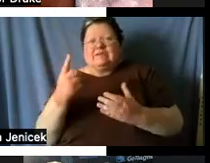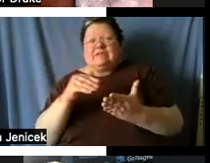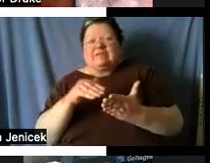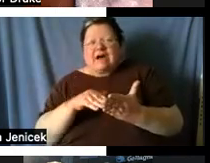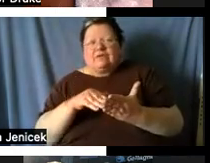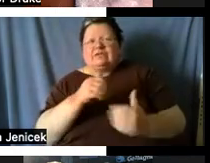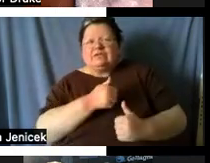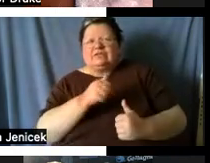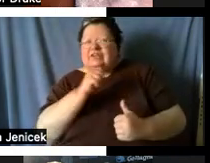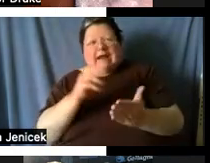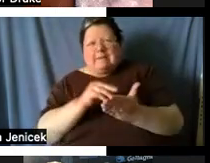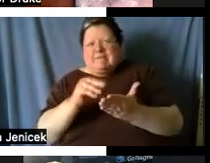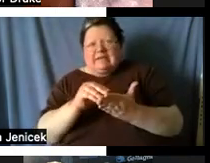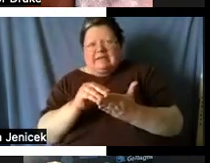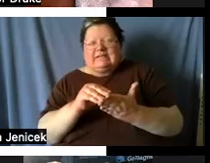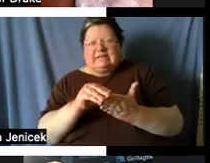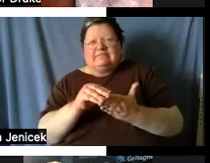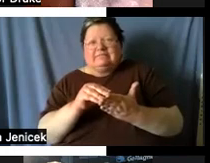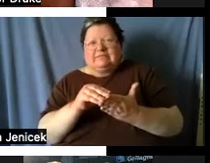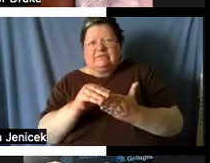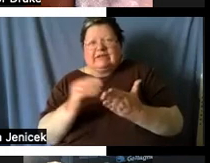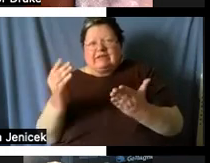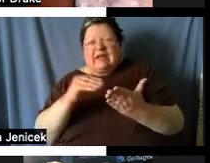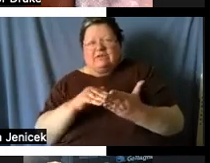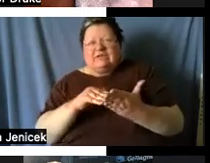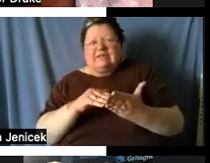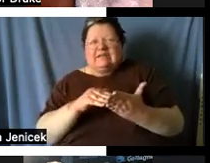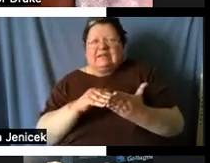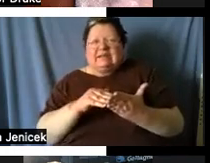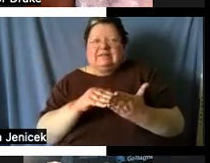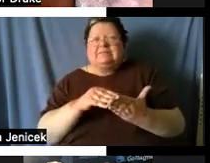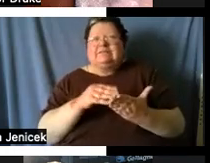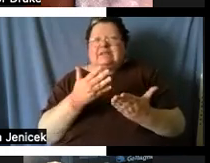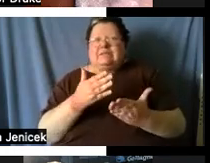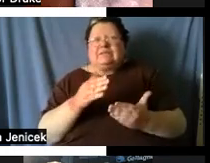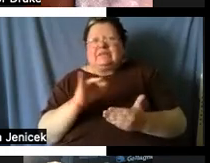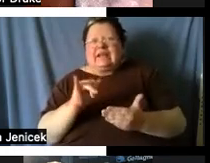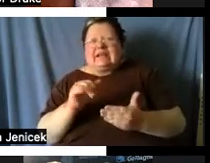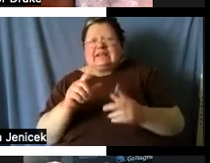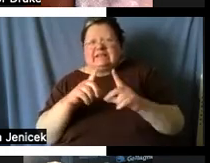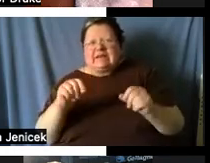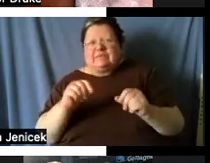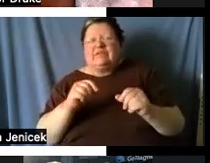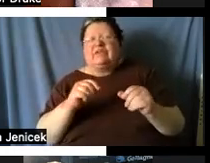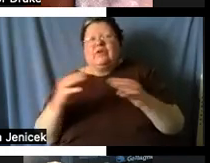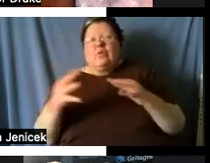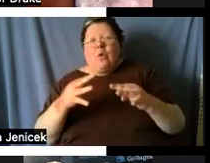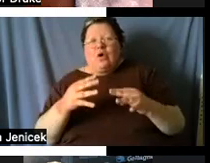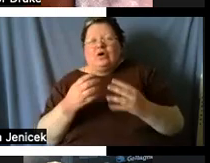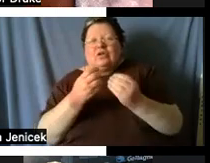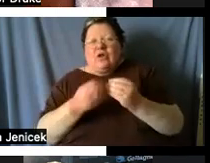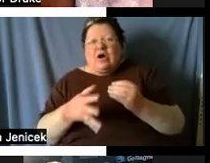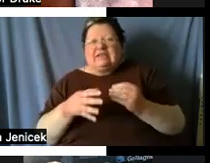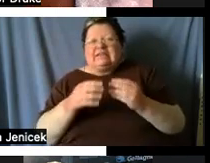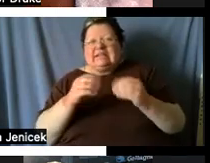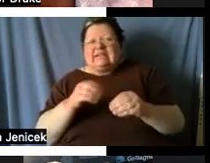but not millions. So again, it's sort of like the Russo-Japanese War here. The losses are in the thousands,